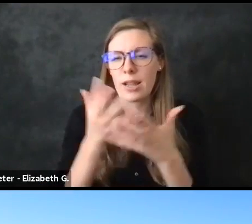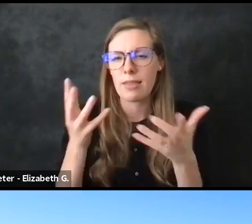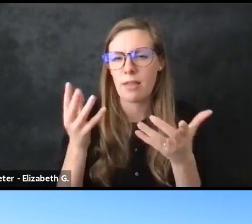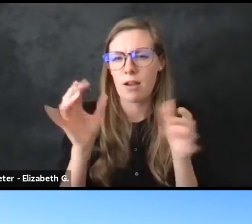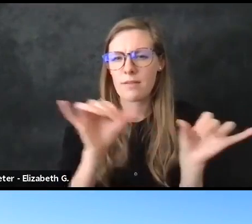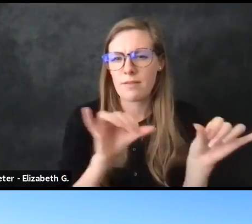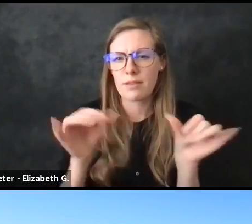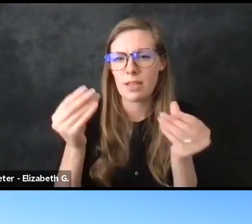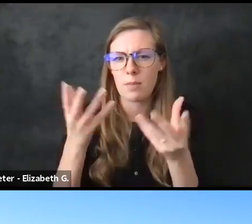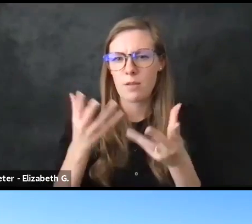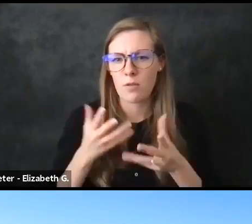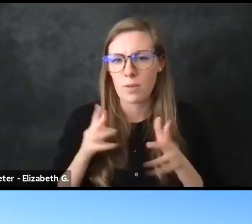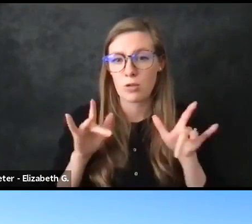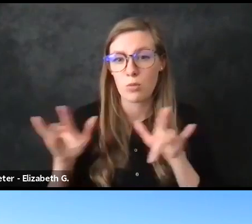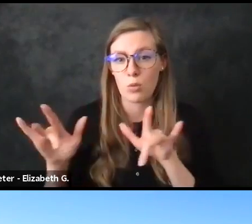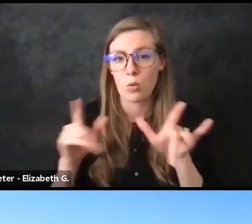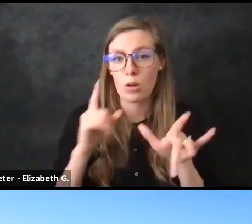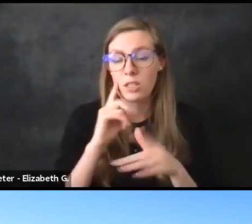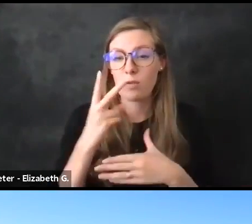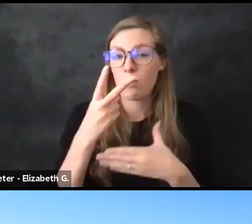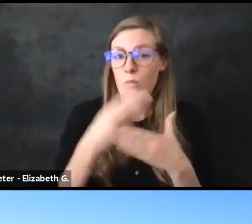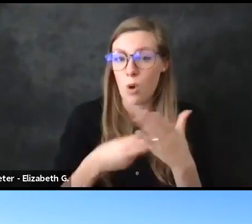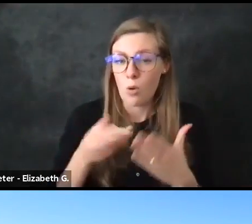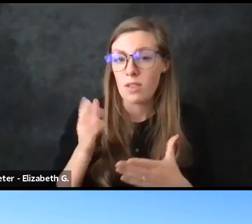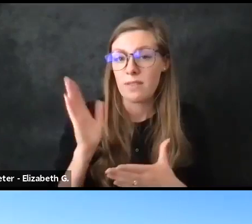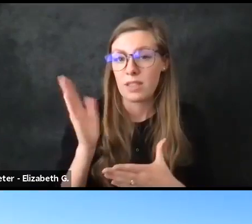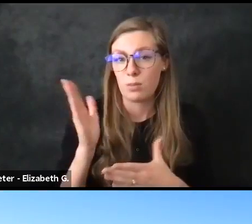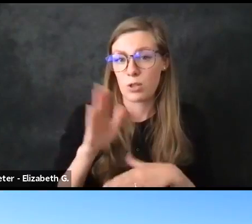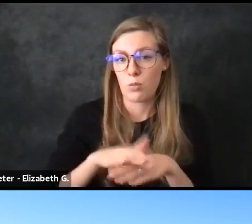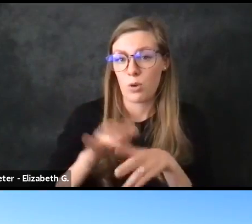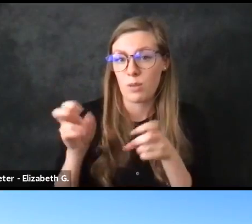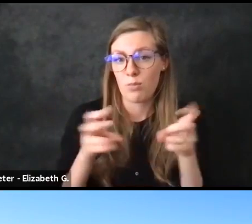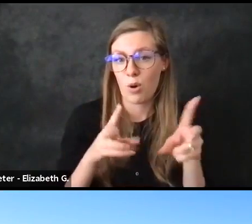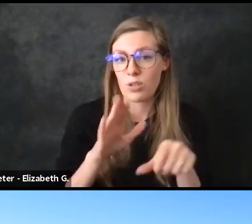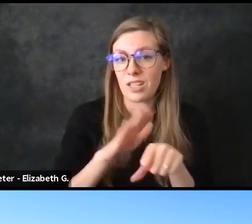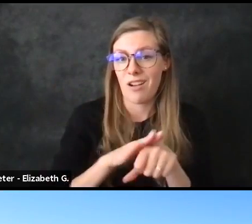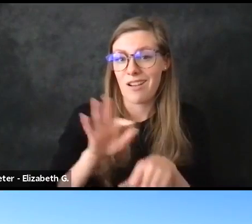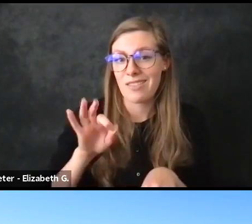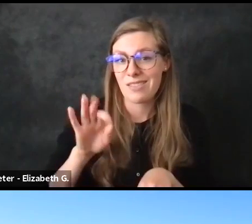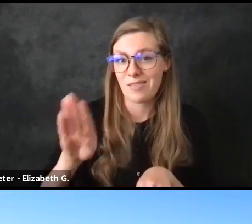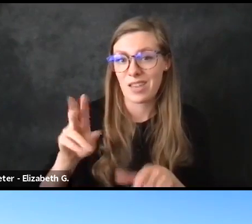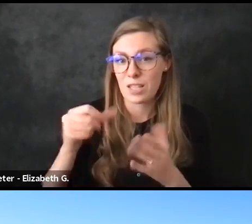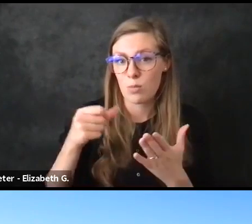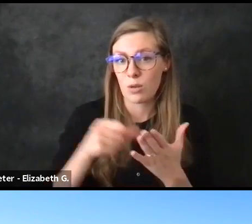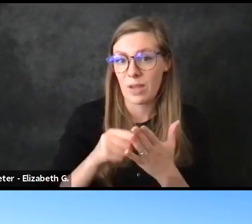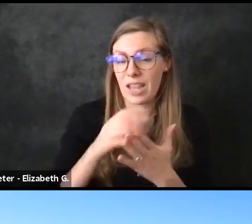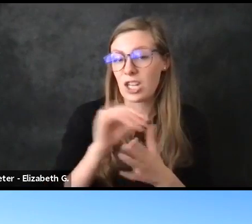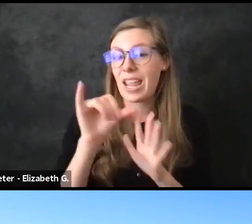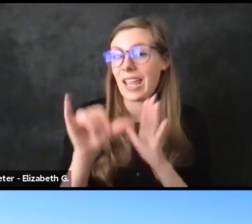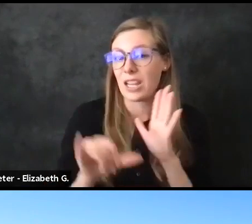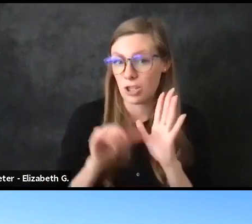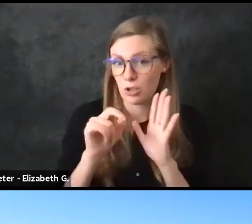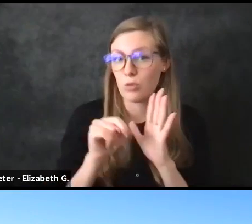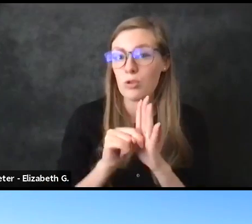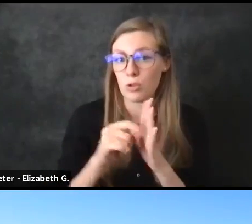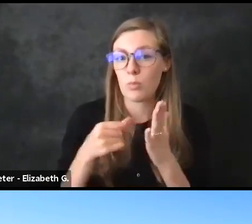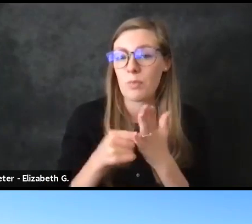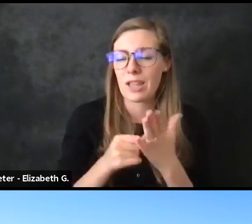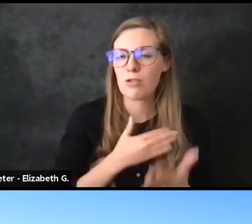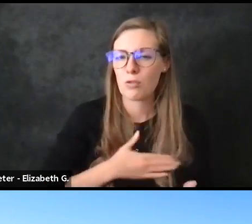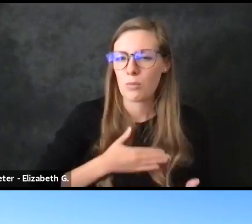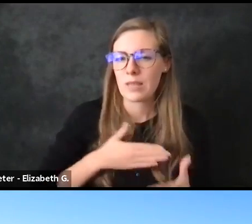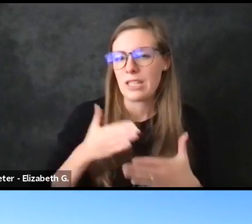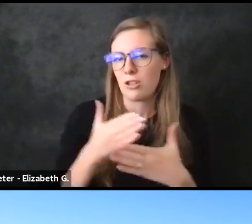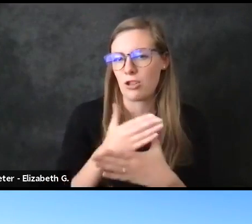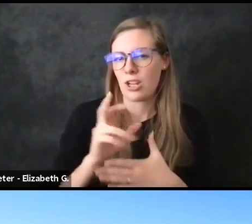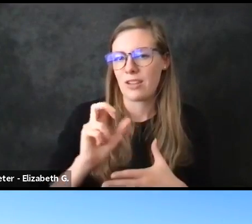information. Recordings for both of these presentations will be posted on the county Facebook page and the YouTube page. So please share these links